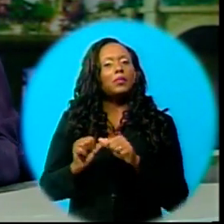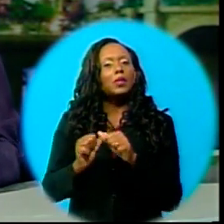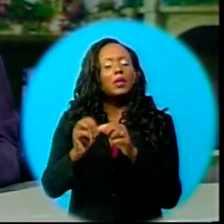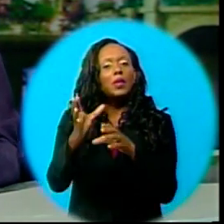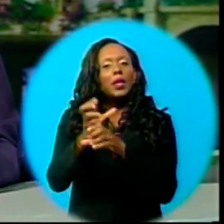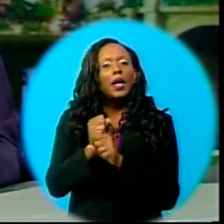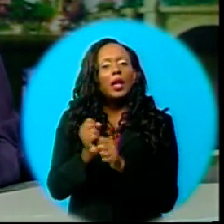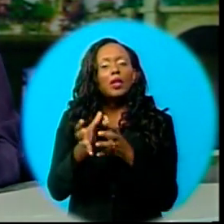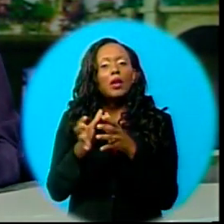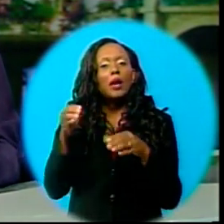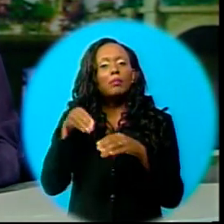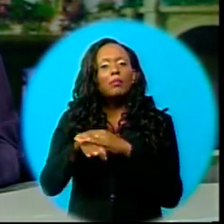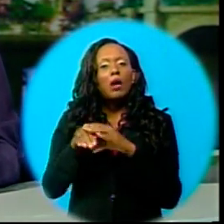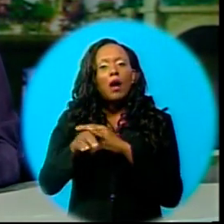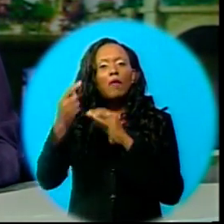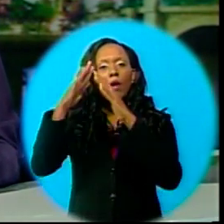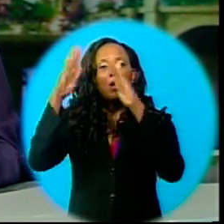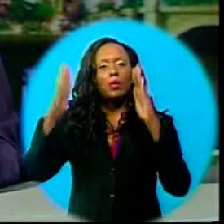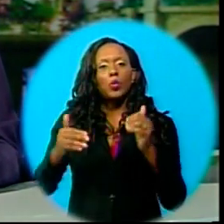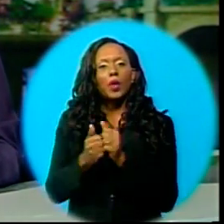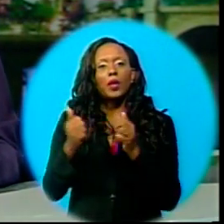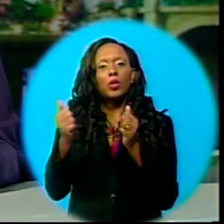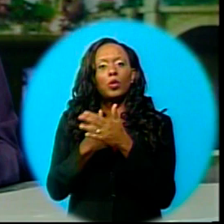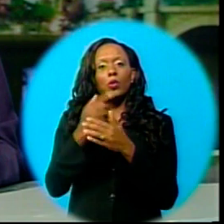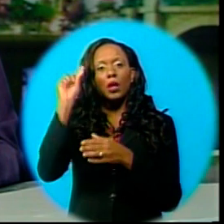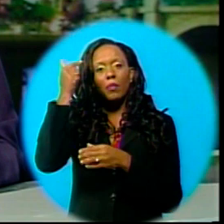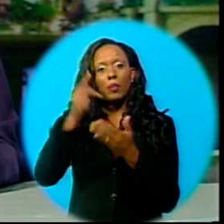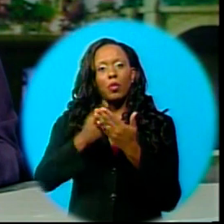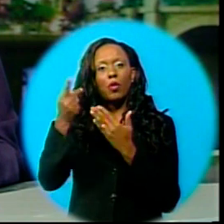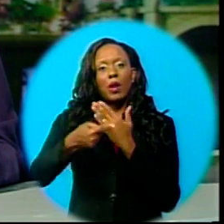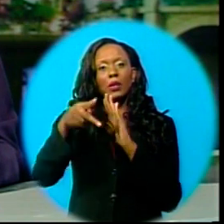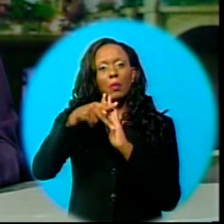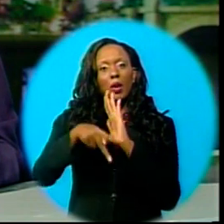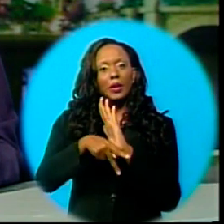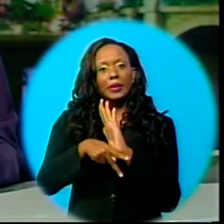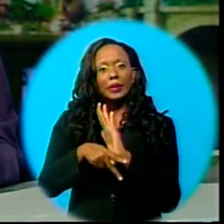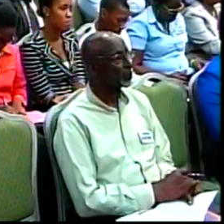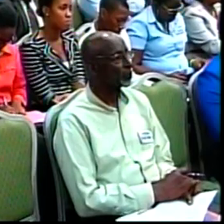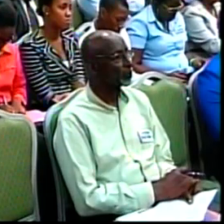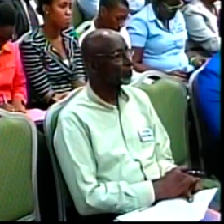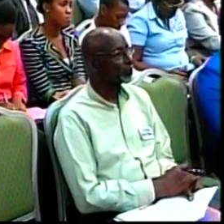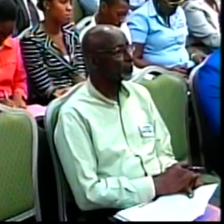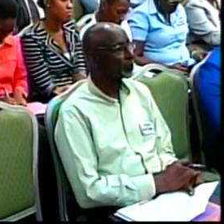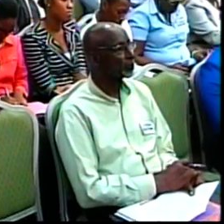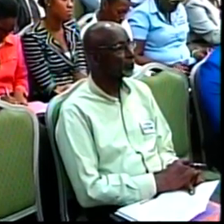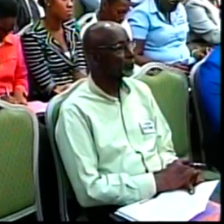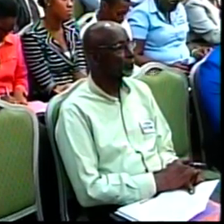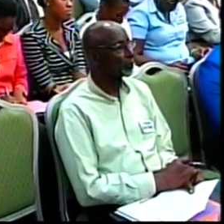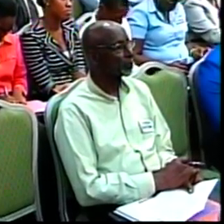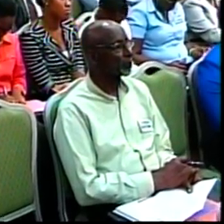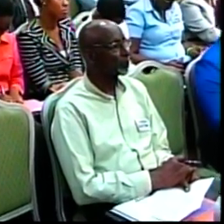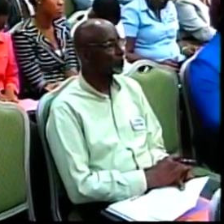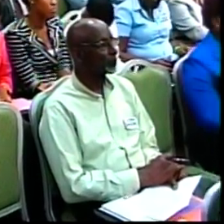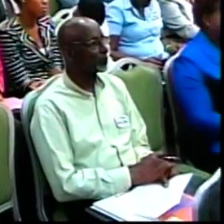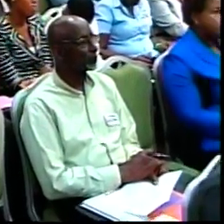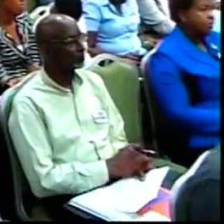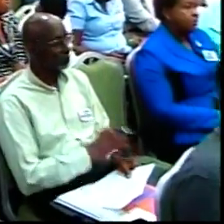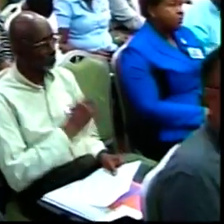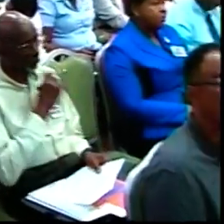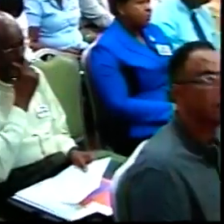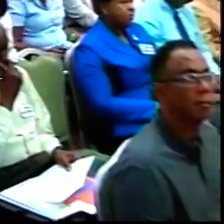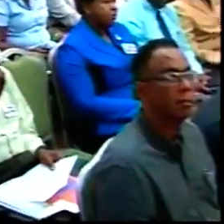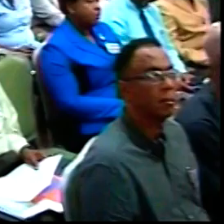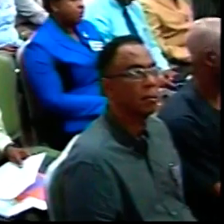gain access to housing under government's programs and policies. Housing Minister Dennis Kelman says over 2,500 people